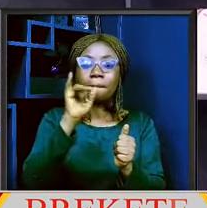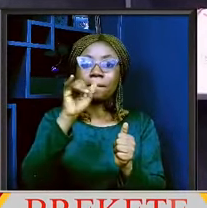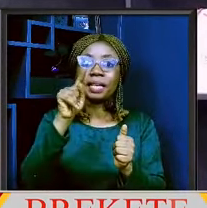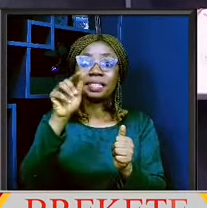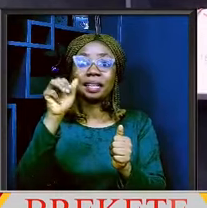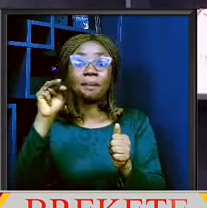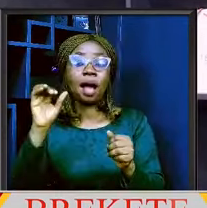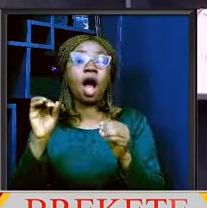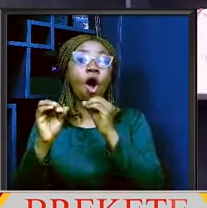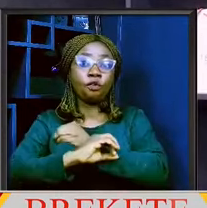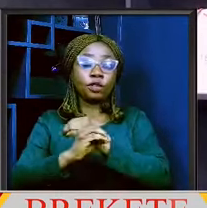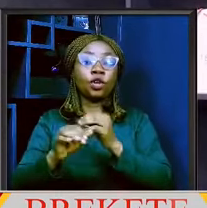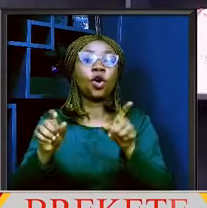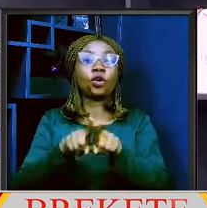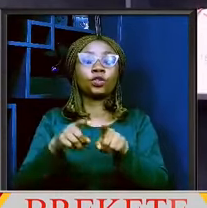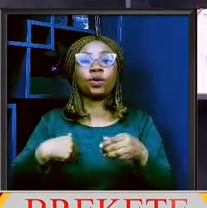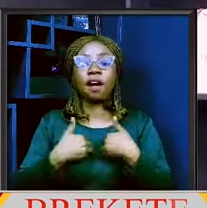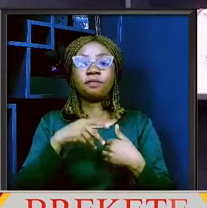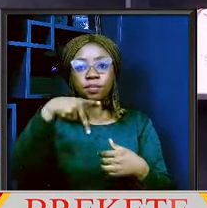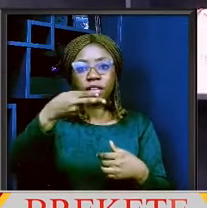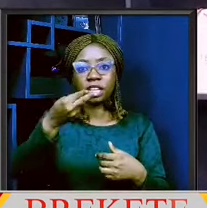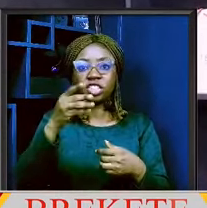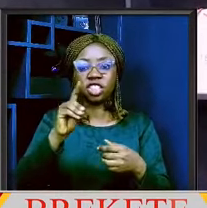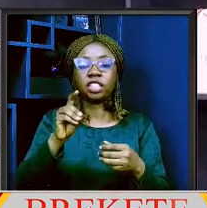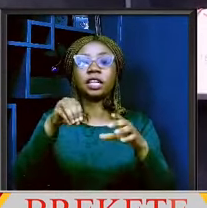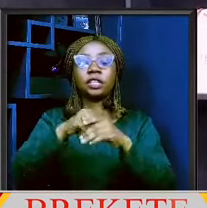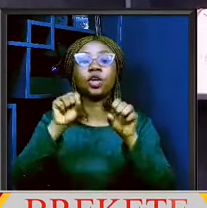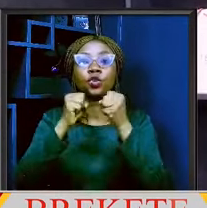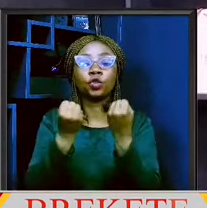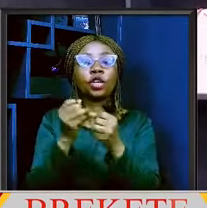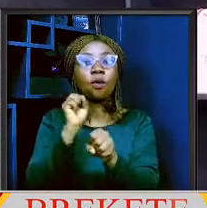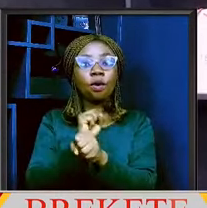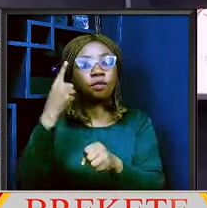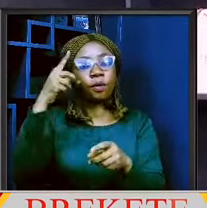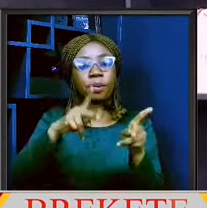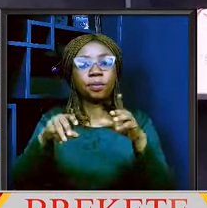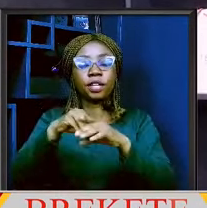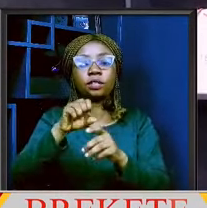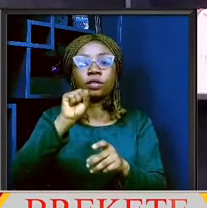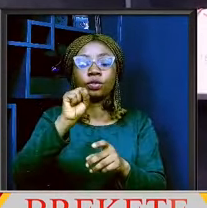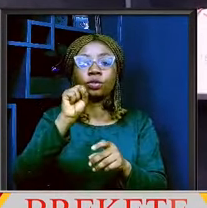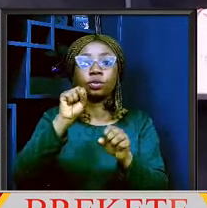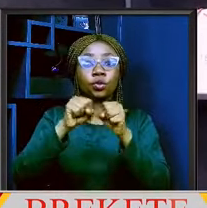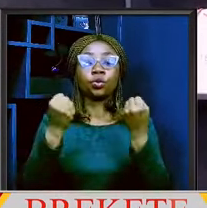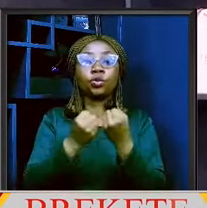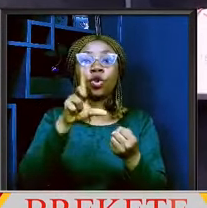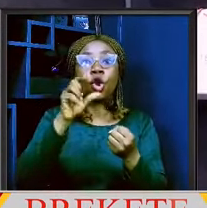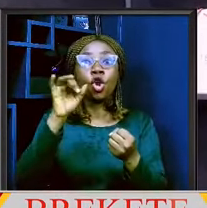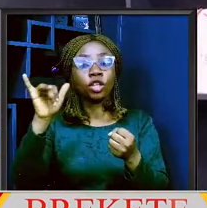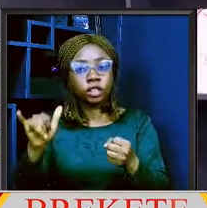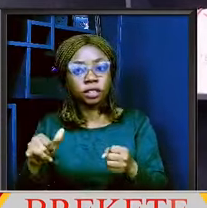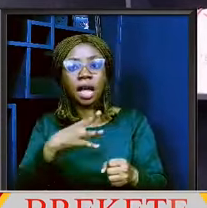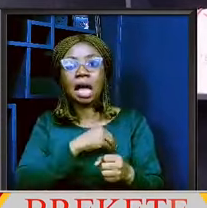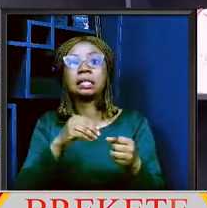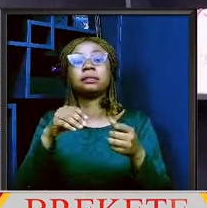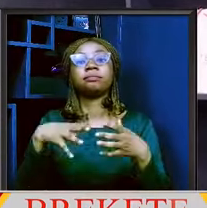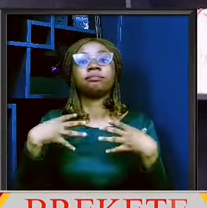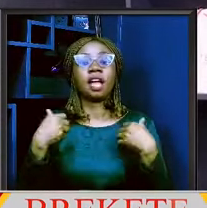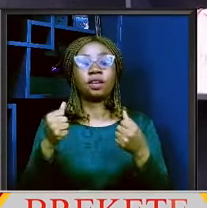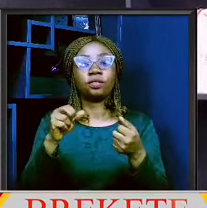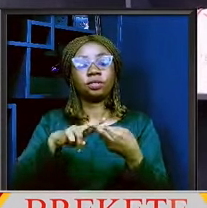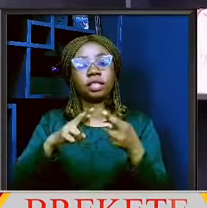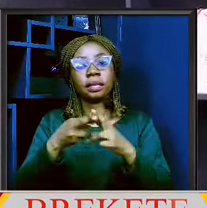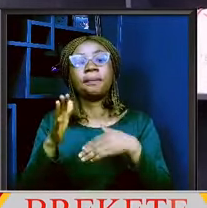office. We also have a PhD in Social Work. Mm. Right, for those in sociology and health related matters. Mm-hmm. We also have a